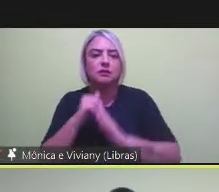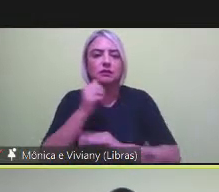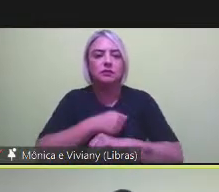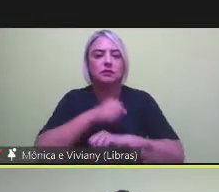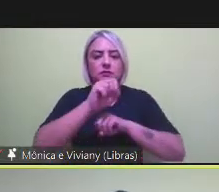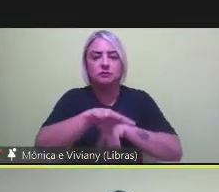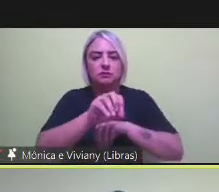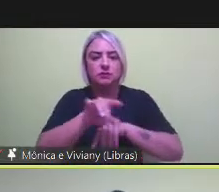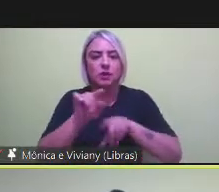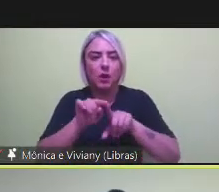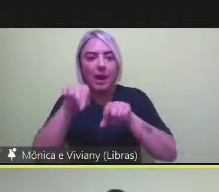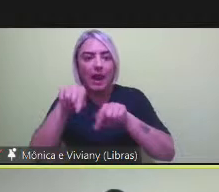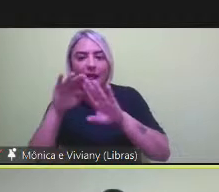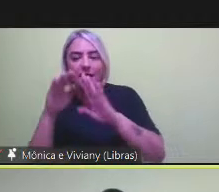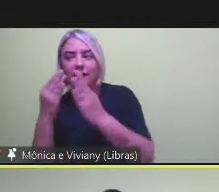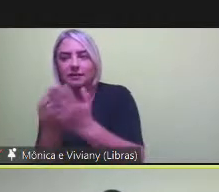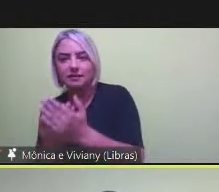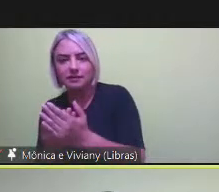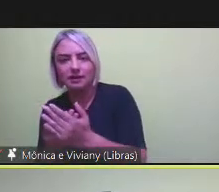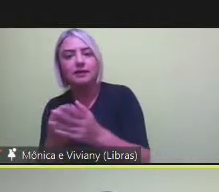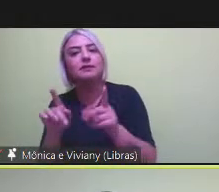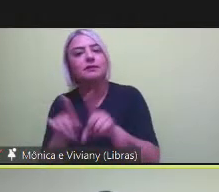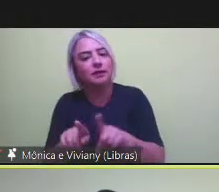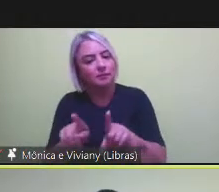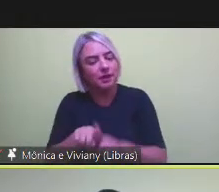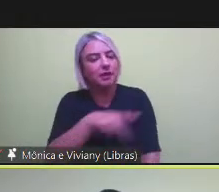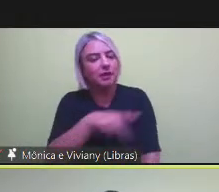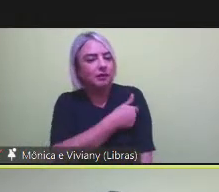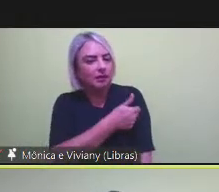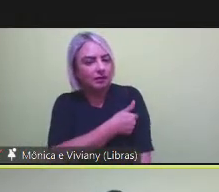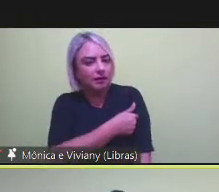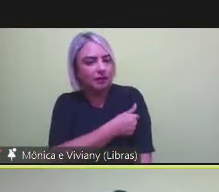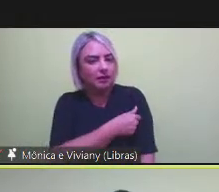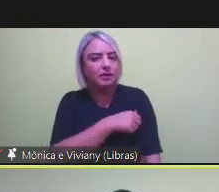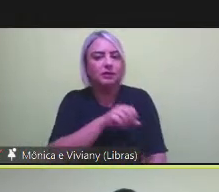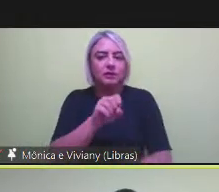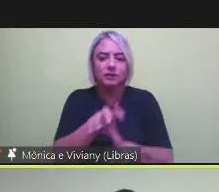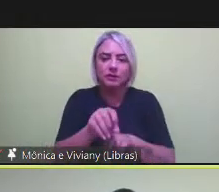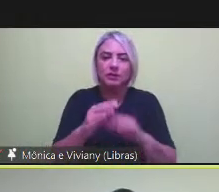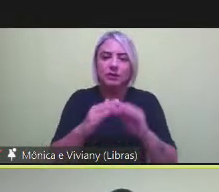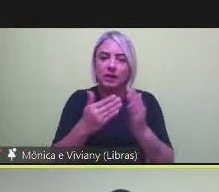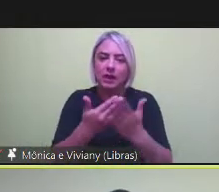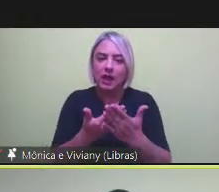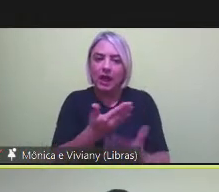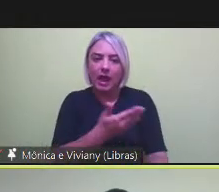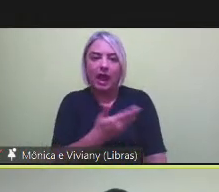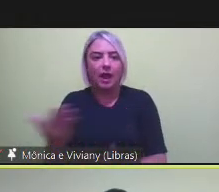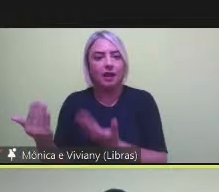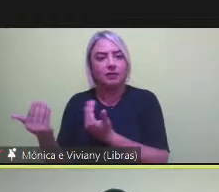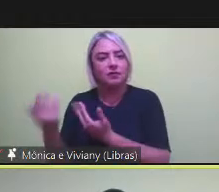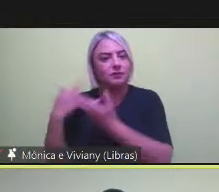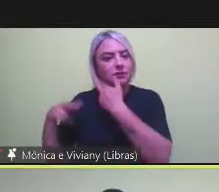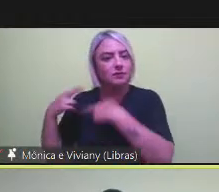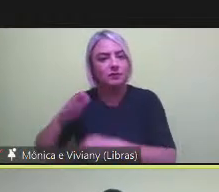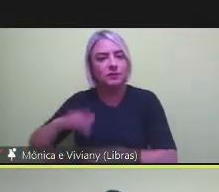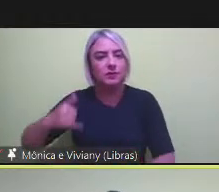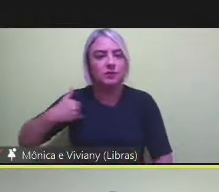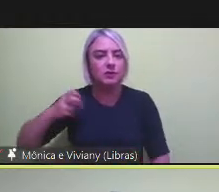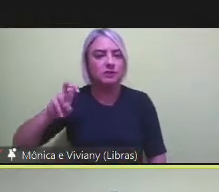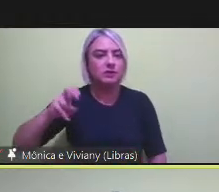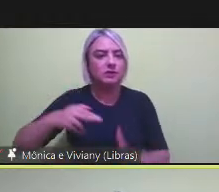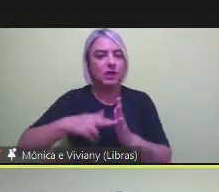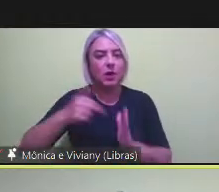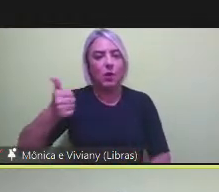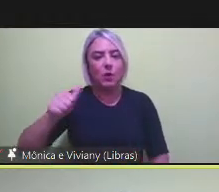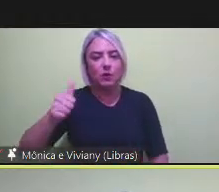that we had, which was the vaccination of healthcare professionals in schools, as well as the